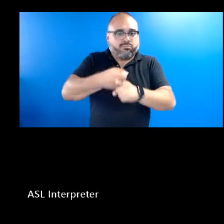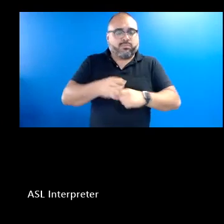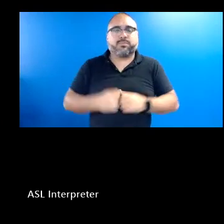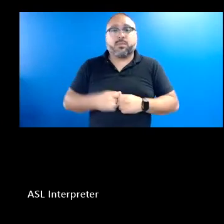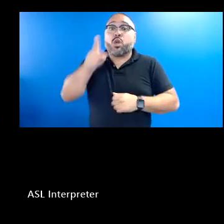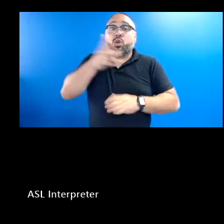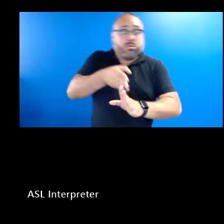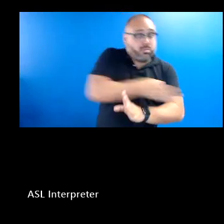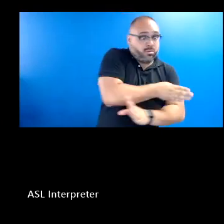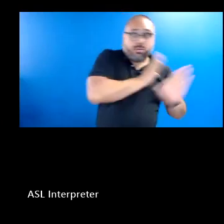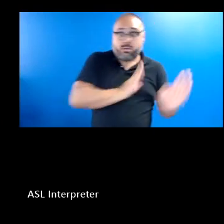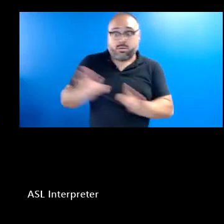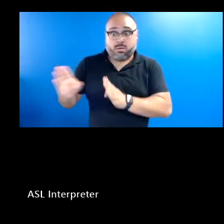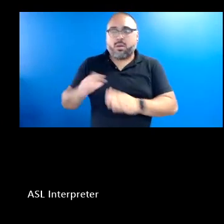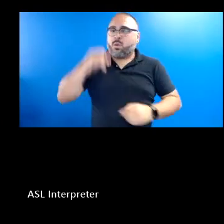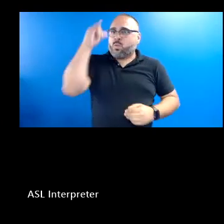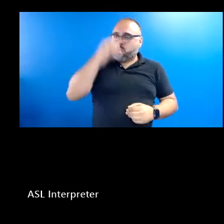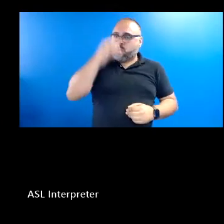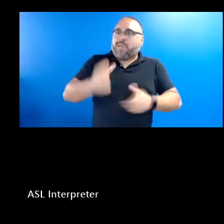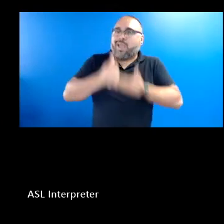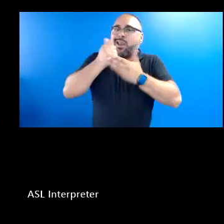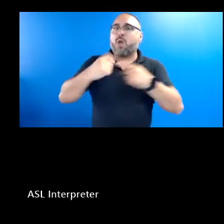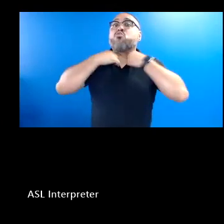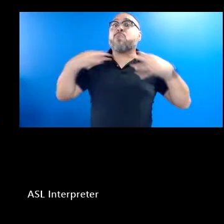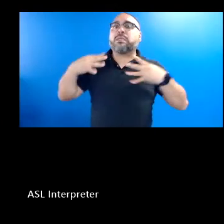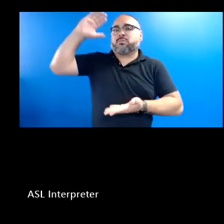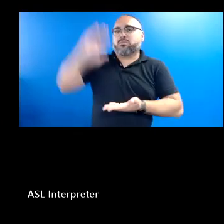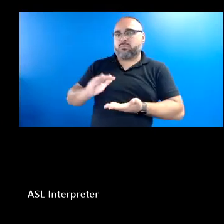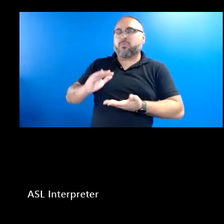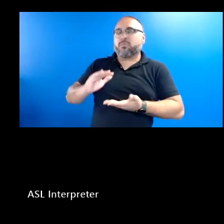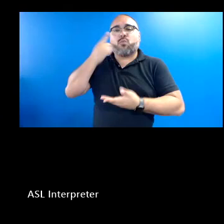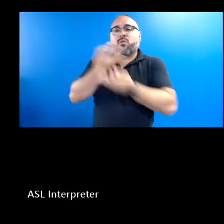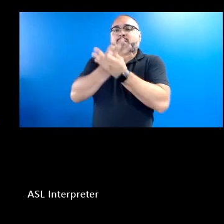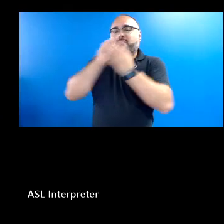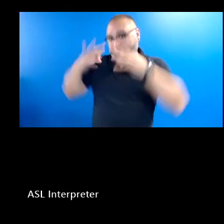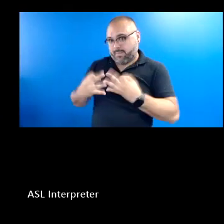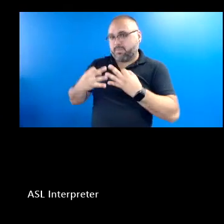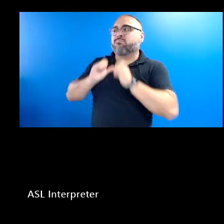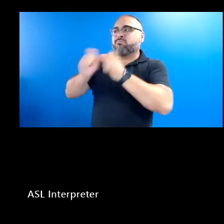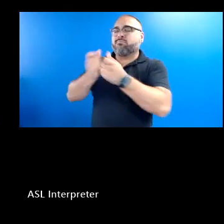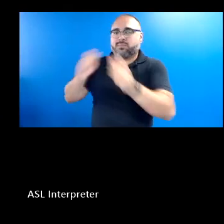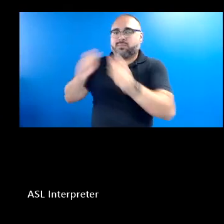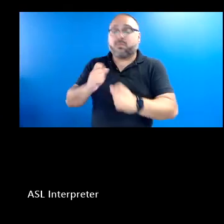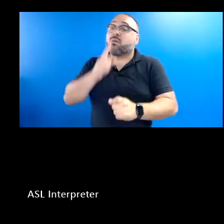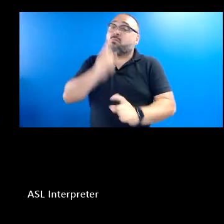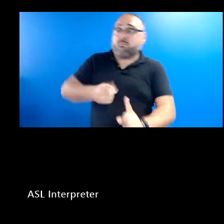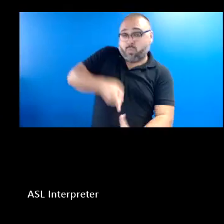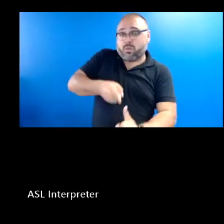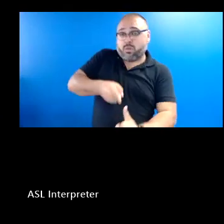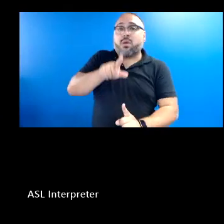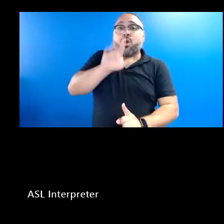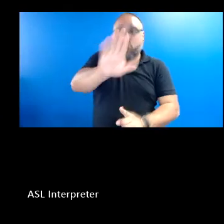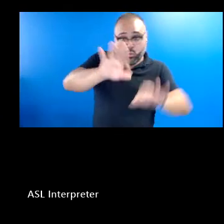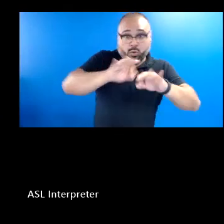for emergencies can significantly reduce risk and ensure your family's safety. In the end, your safety and your family's safety is